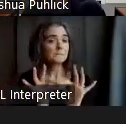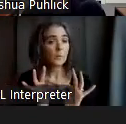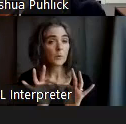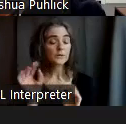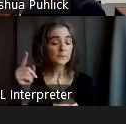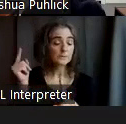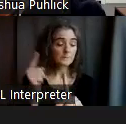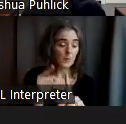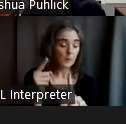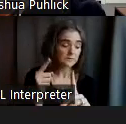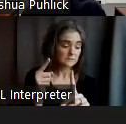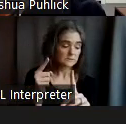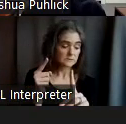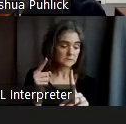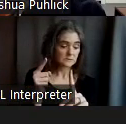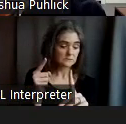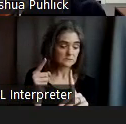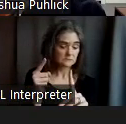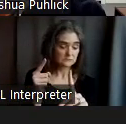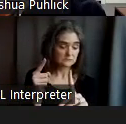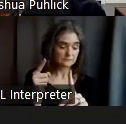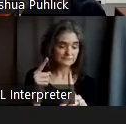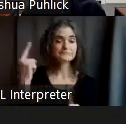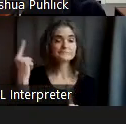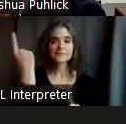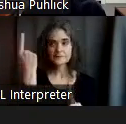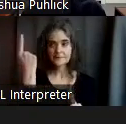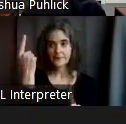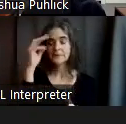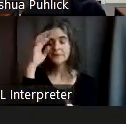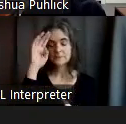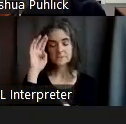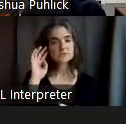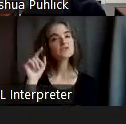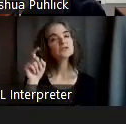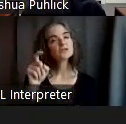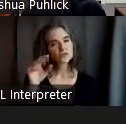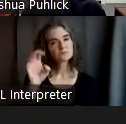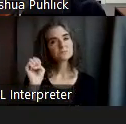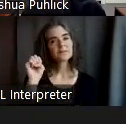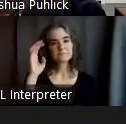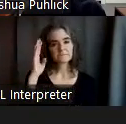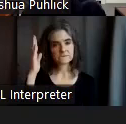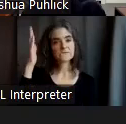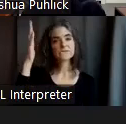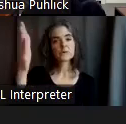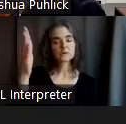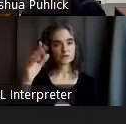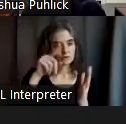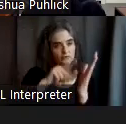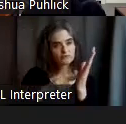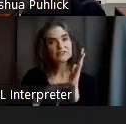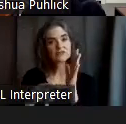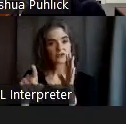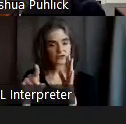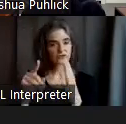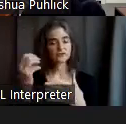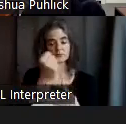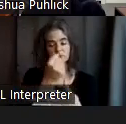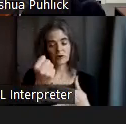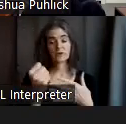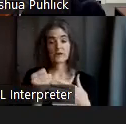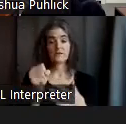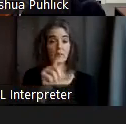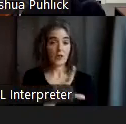point, and yeah, something that should be a future research priority for longleaf